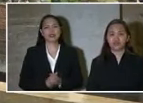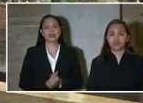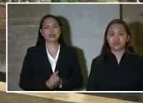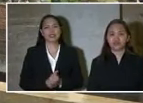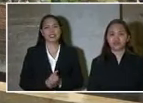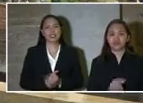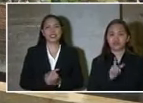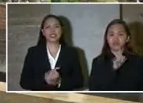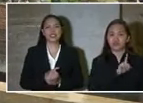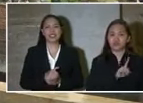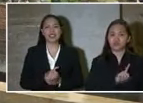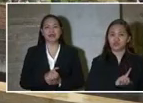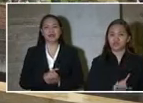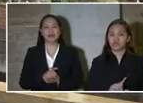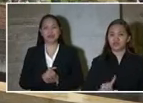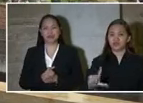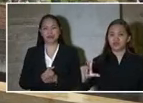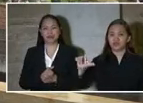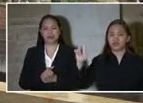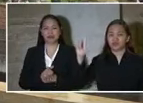Panginoon,